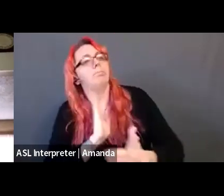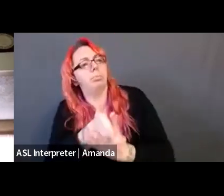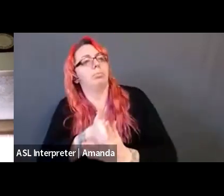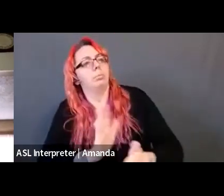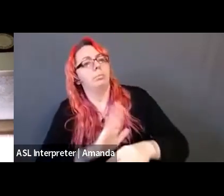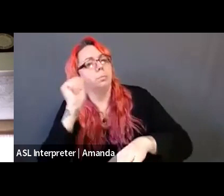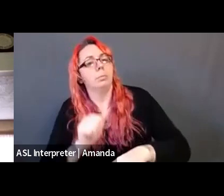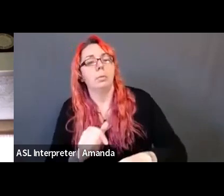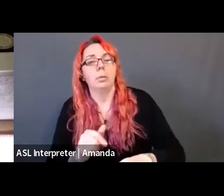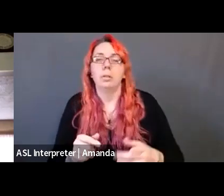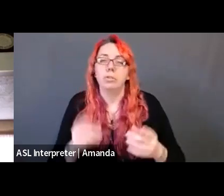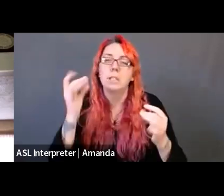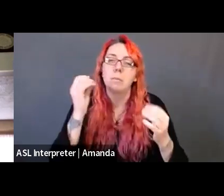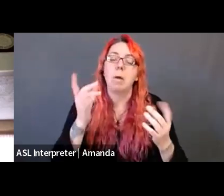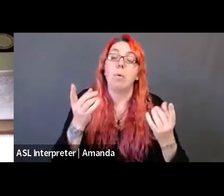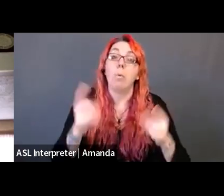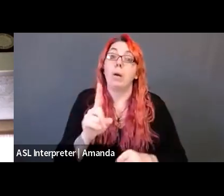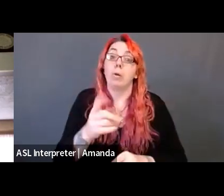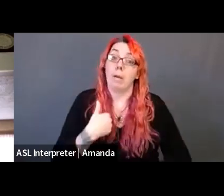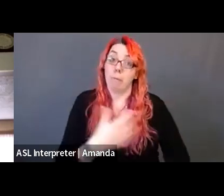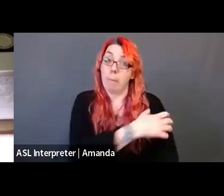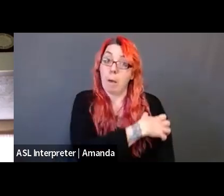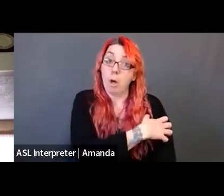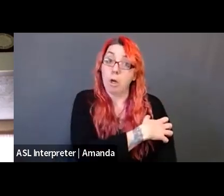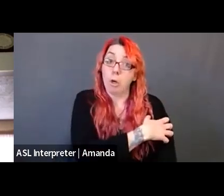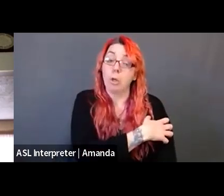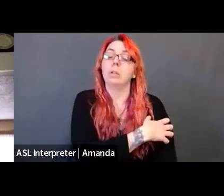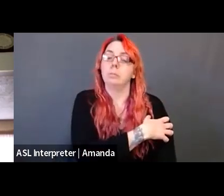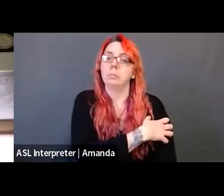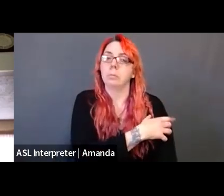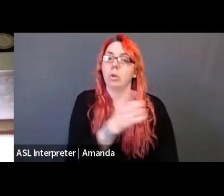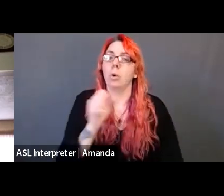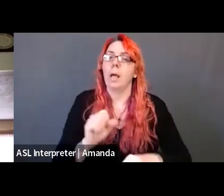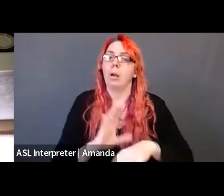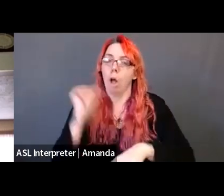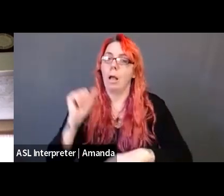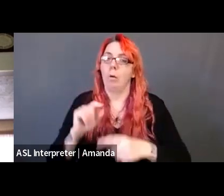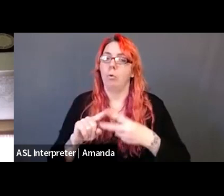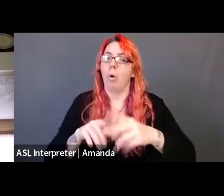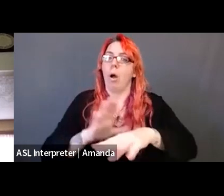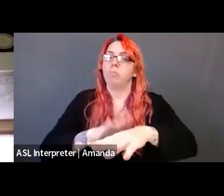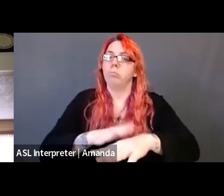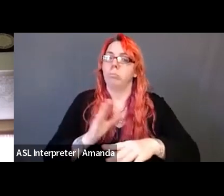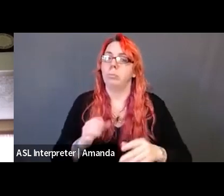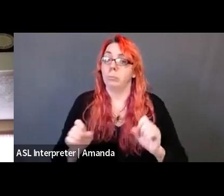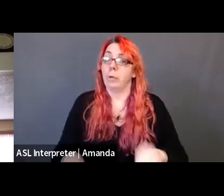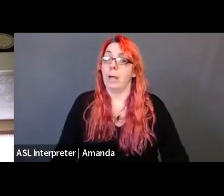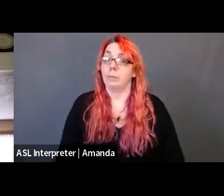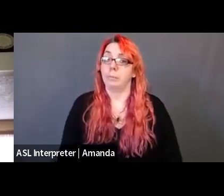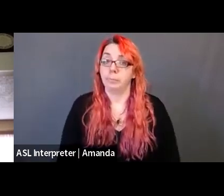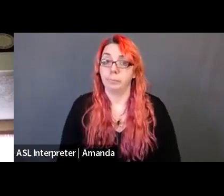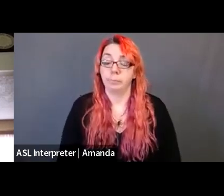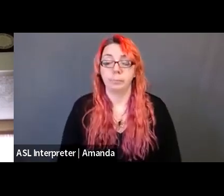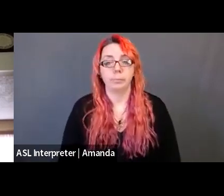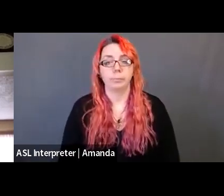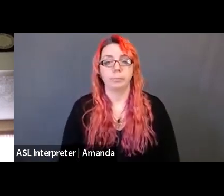that you occupy, how your word as an ally, as somebody in solidarity can be really important. Scott. Yeah,